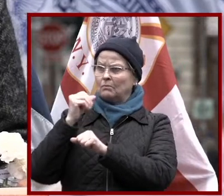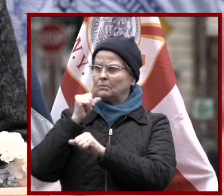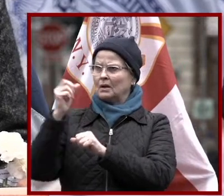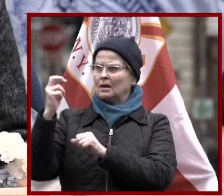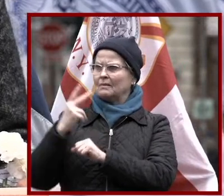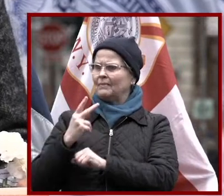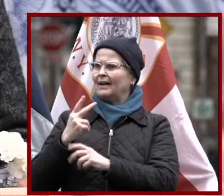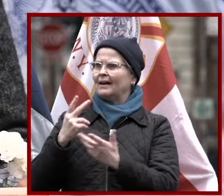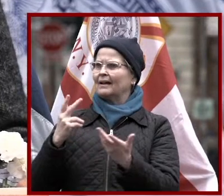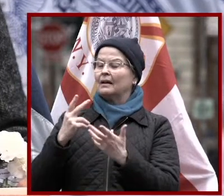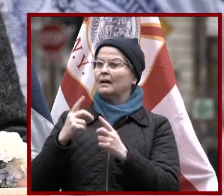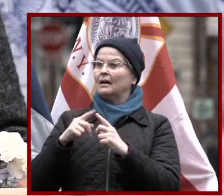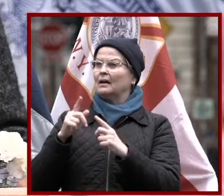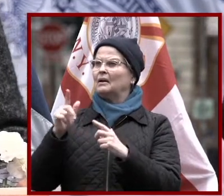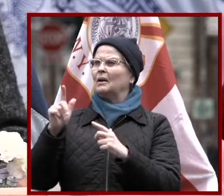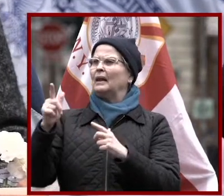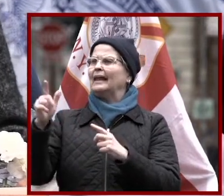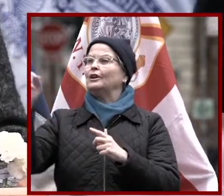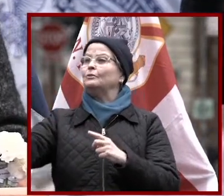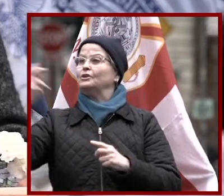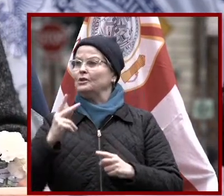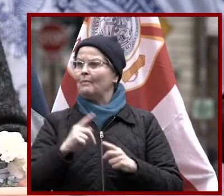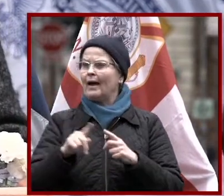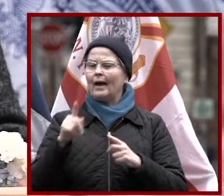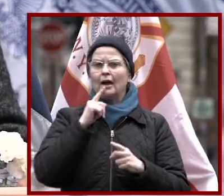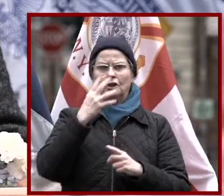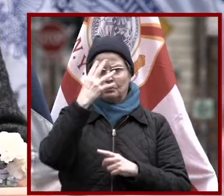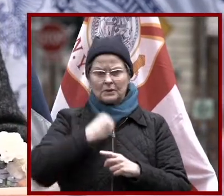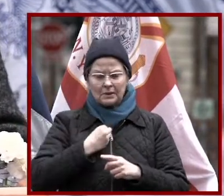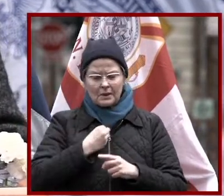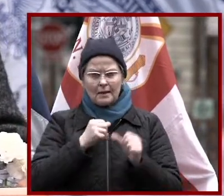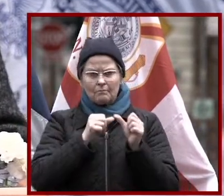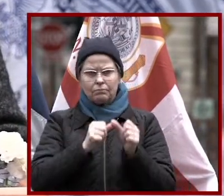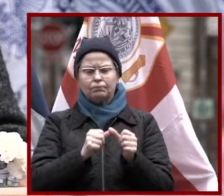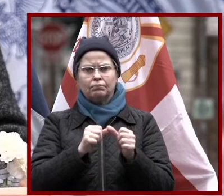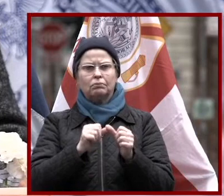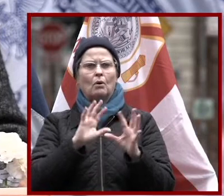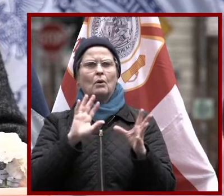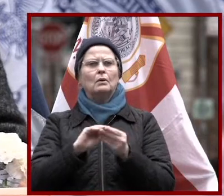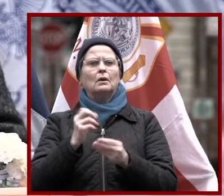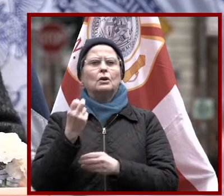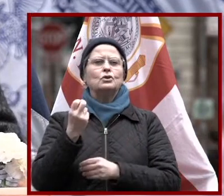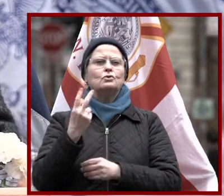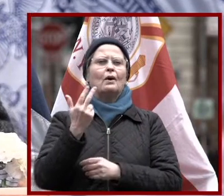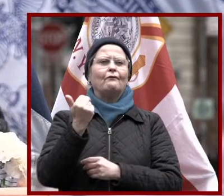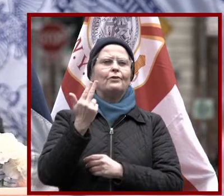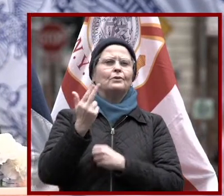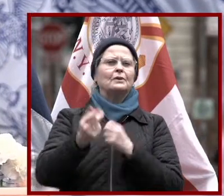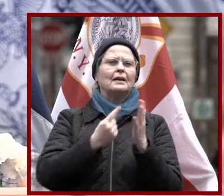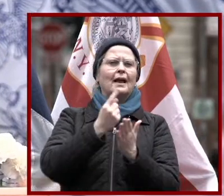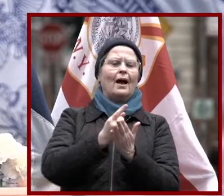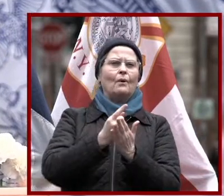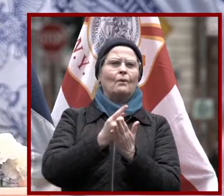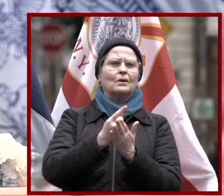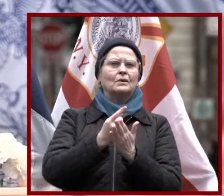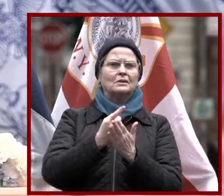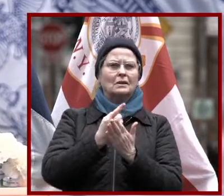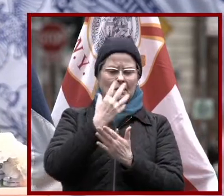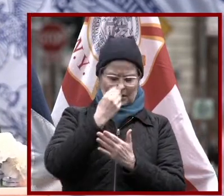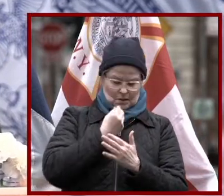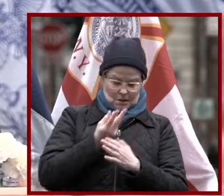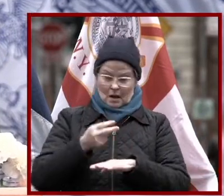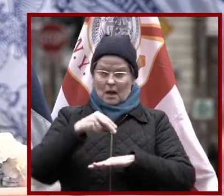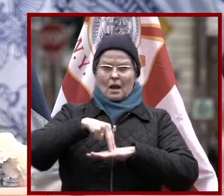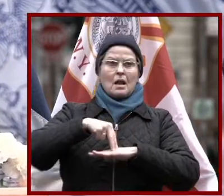did, she would sleep for 12, 13 hours, get back up, and go back